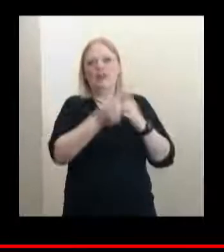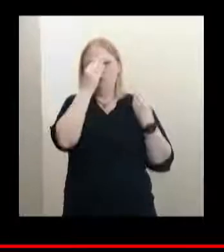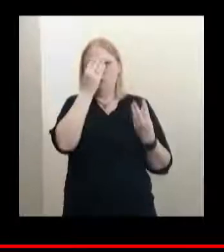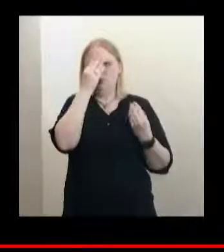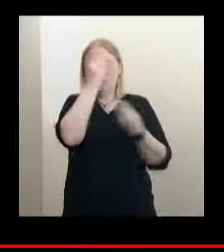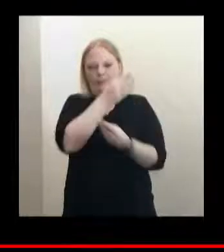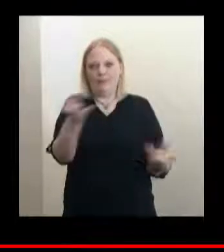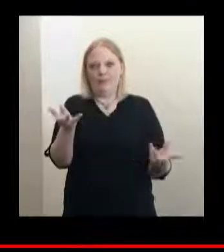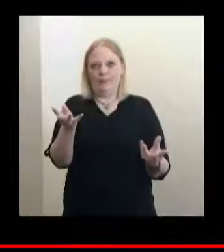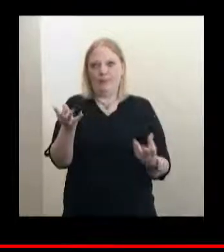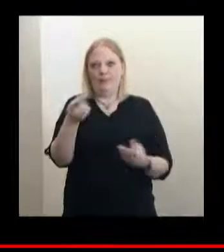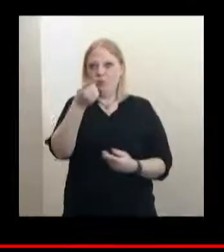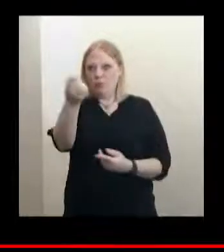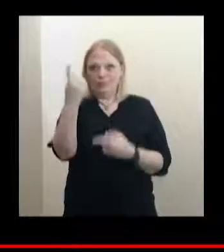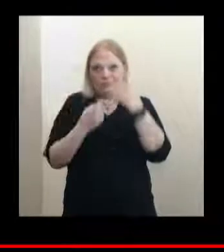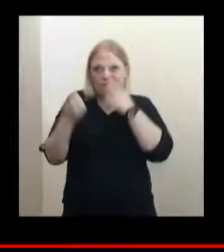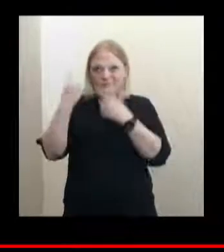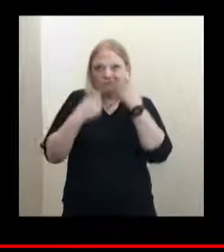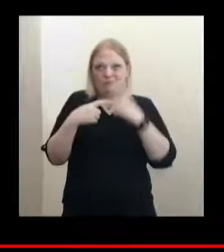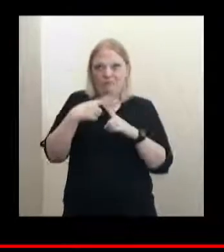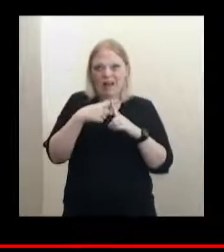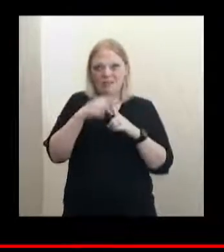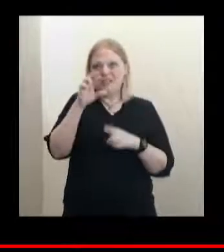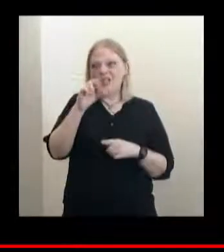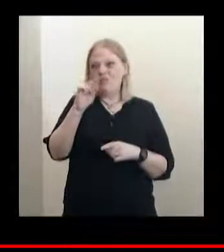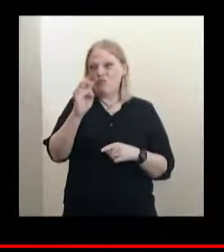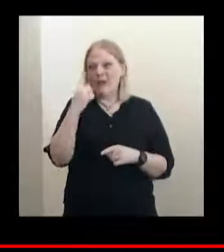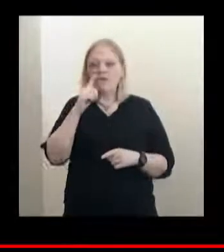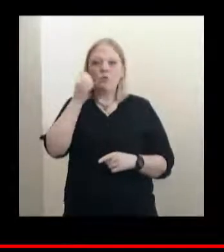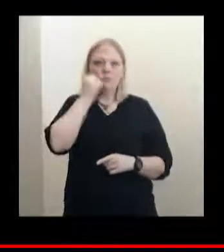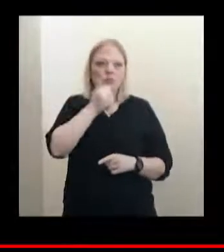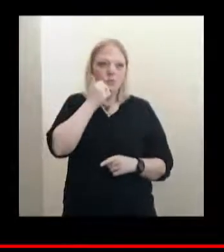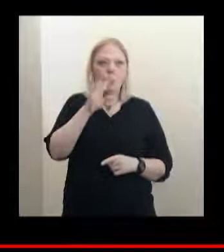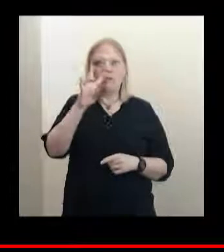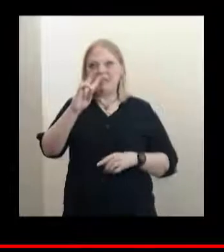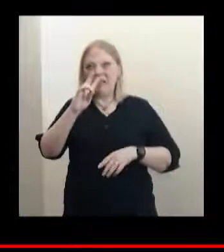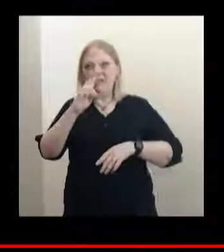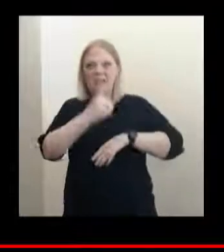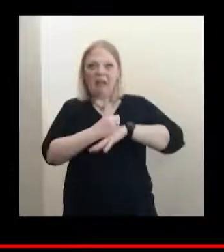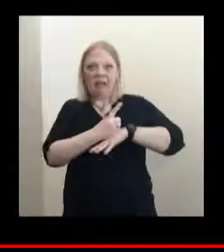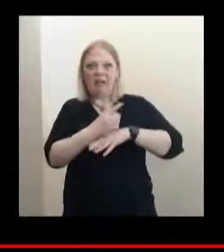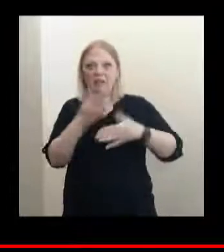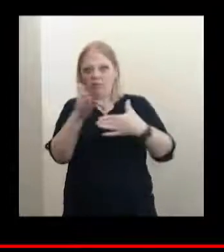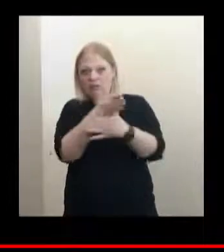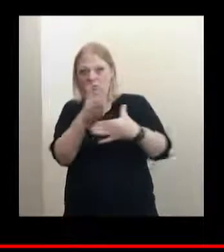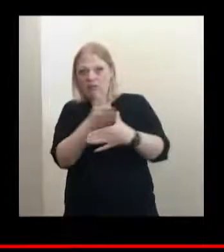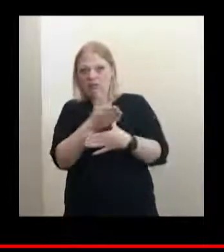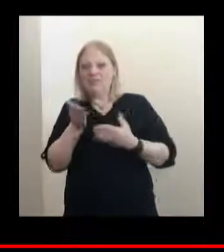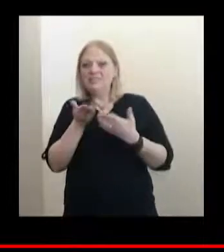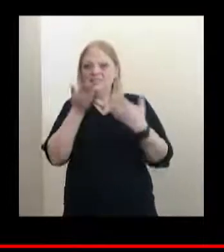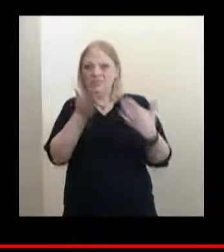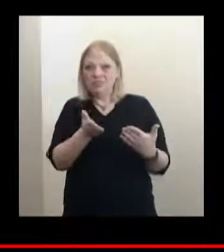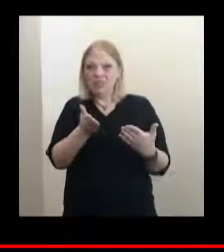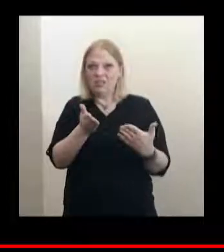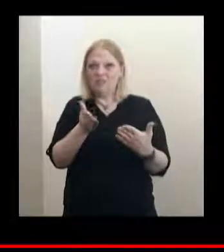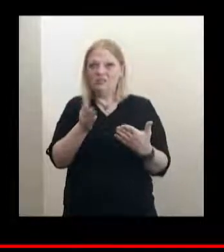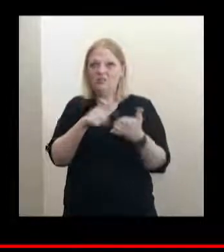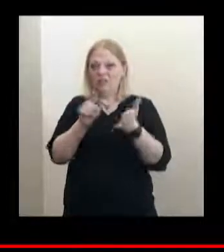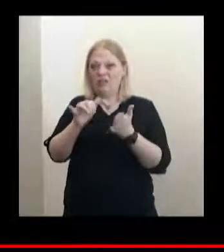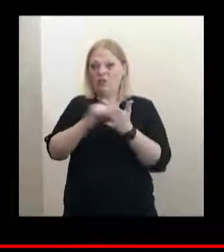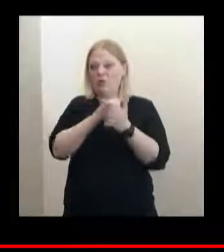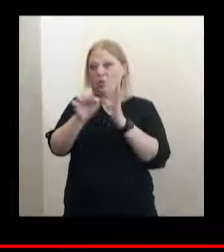have questions with regards to positivity rates on a daily basis or a 7-day basis, I suggest you go to the New York State site,